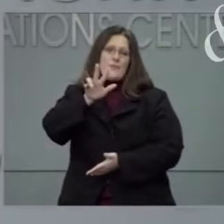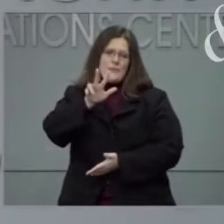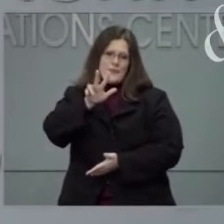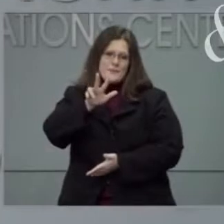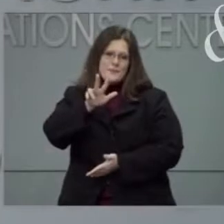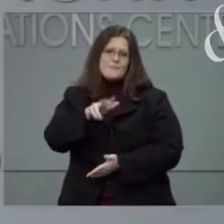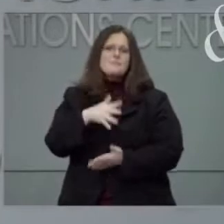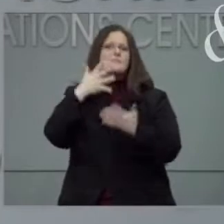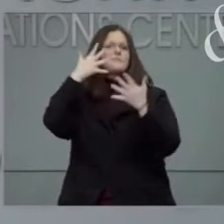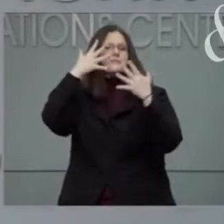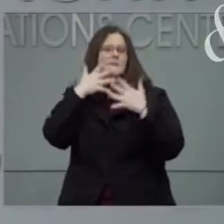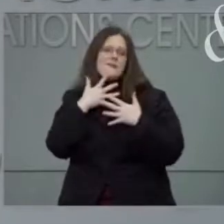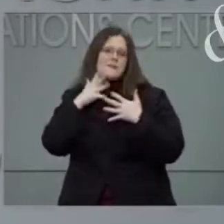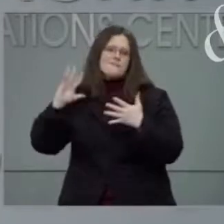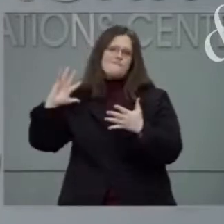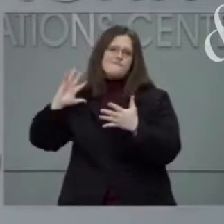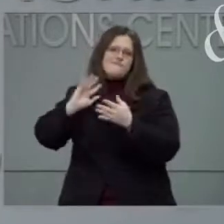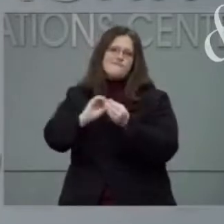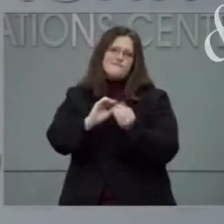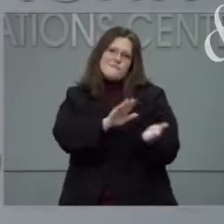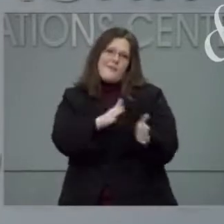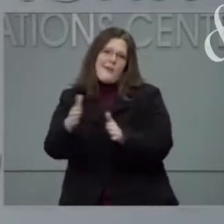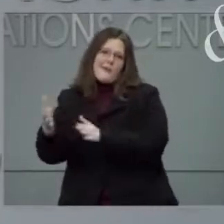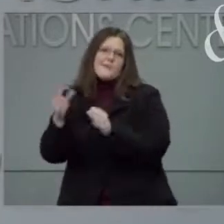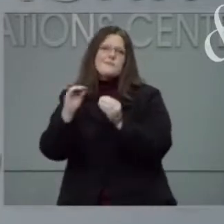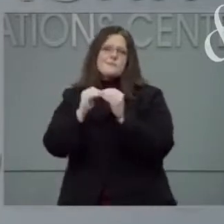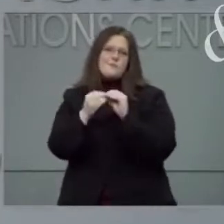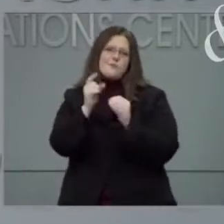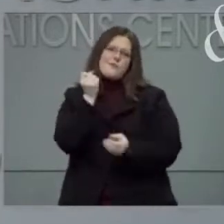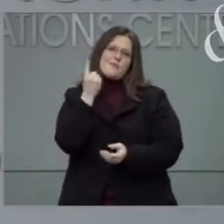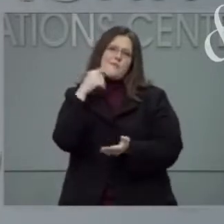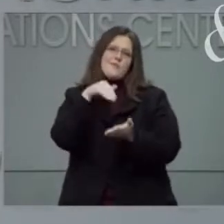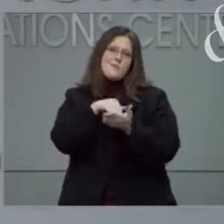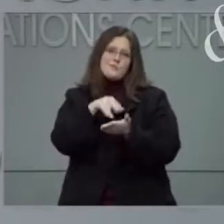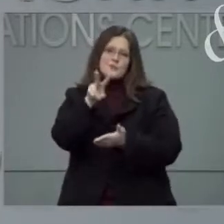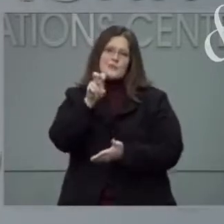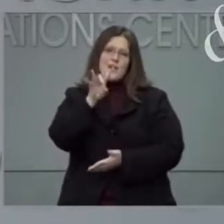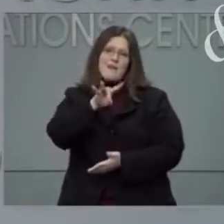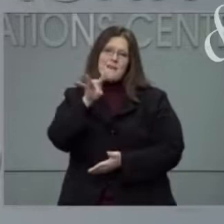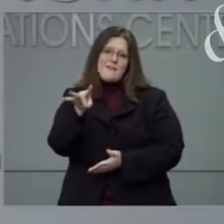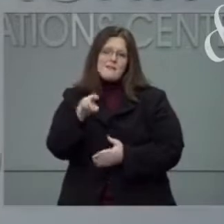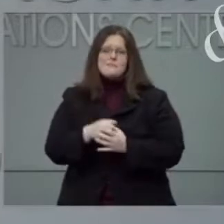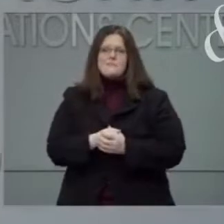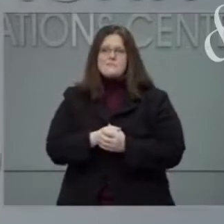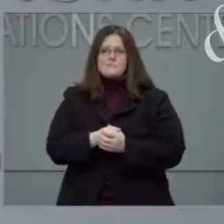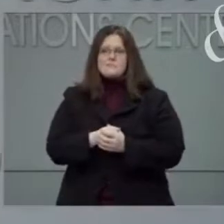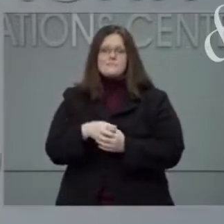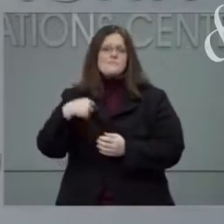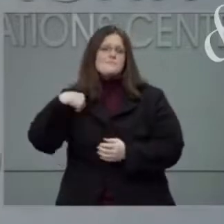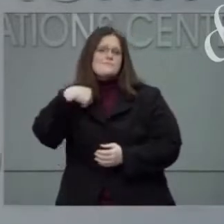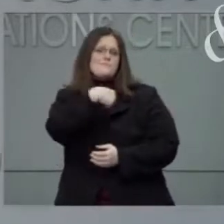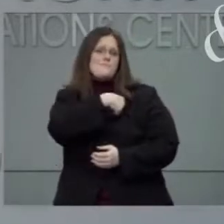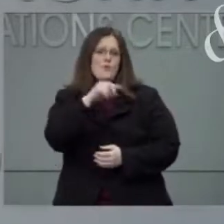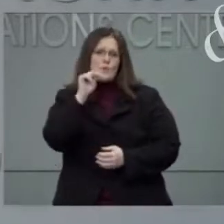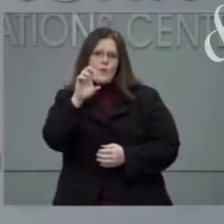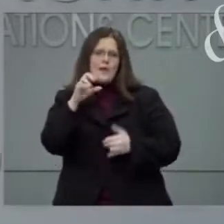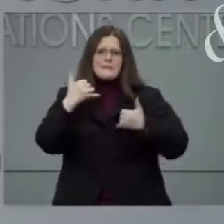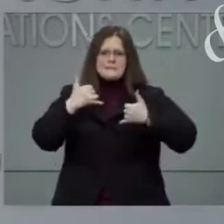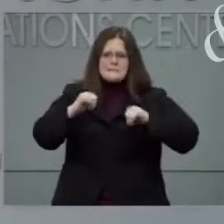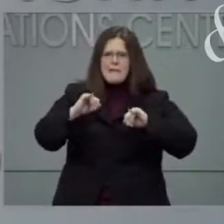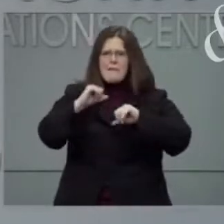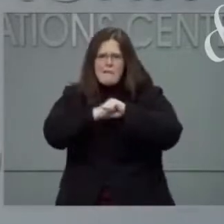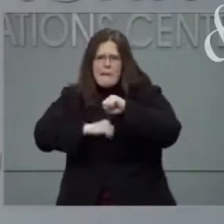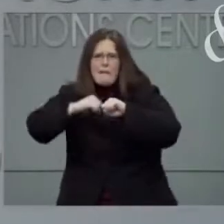11,288 people who have died. Even as North Carolina battles its way out of this pandemic, we know that people are still sick